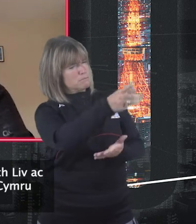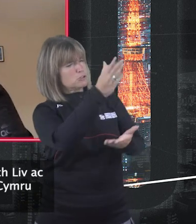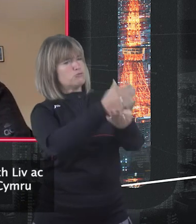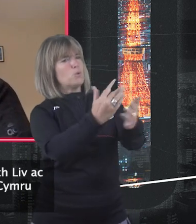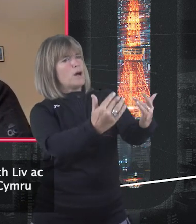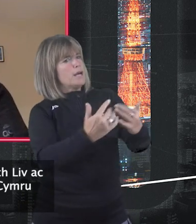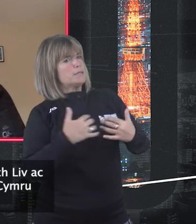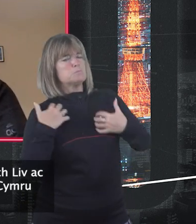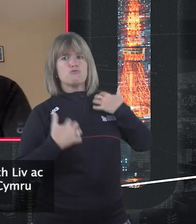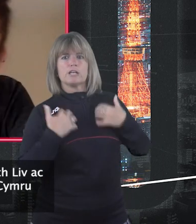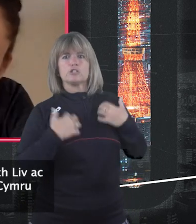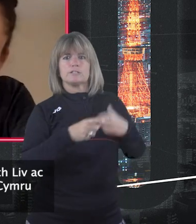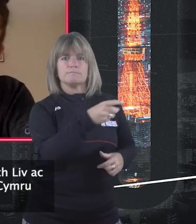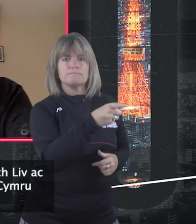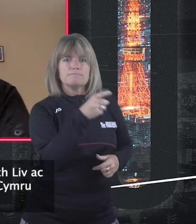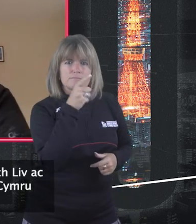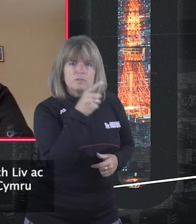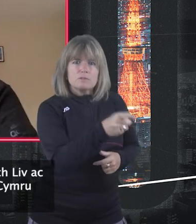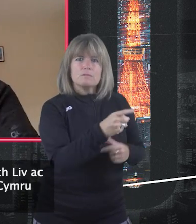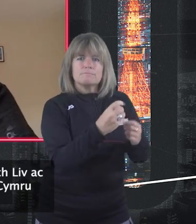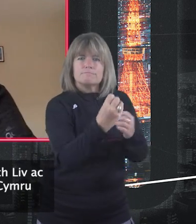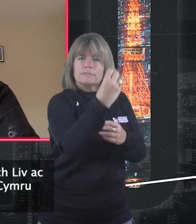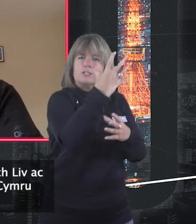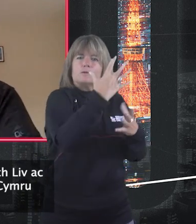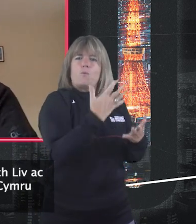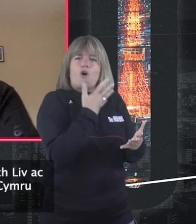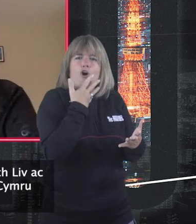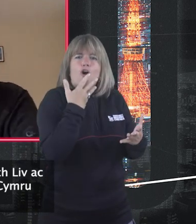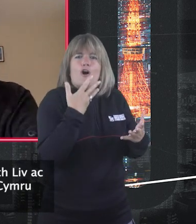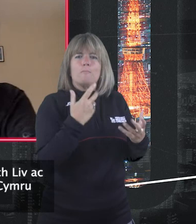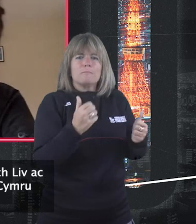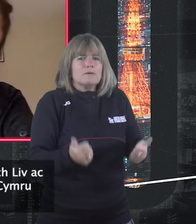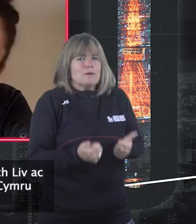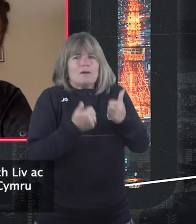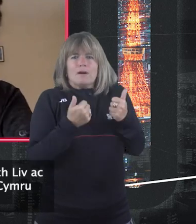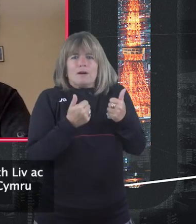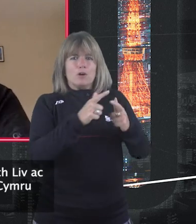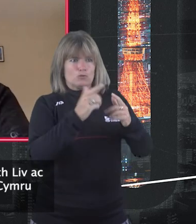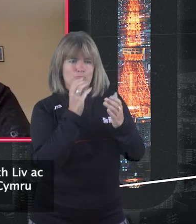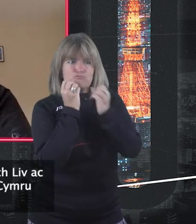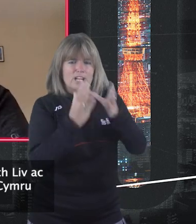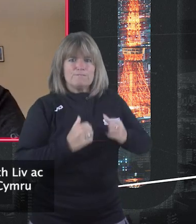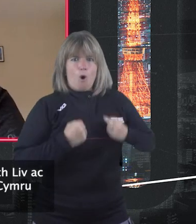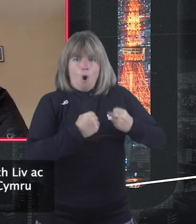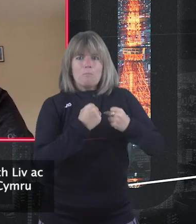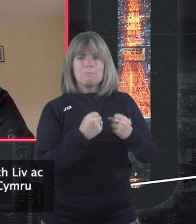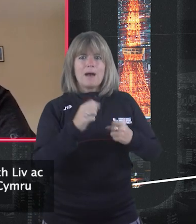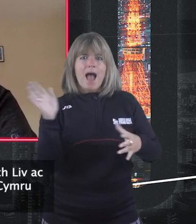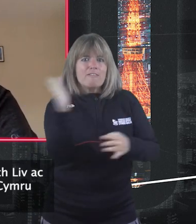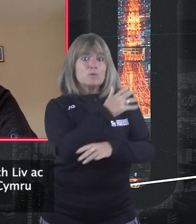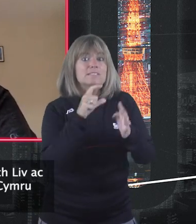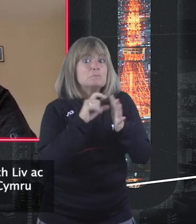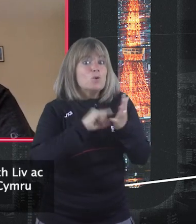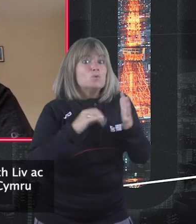are a ray of sunshine, Liv, and I think you're in tremendous form. and everyone at Disability Sport Wales just wishes